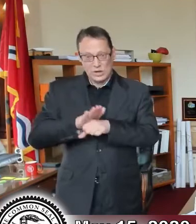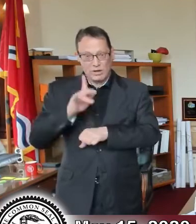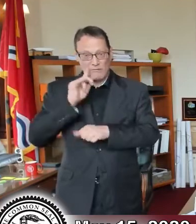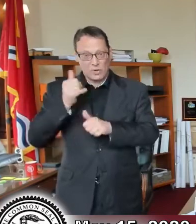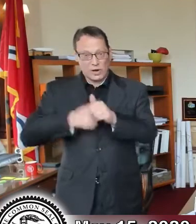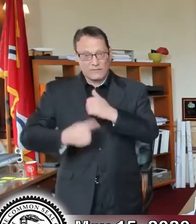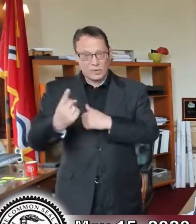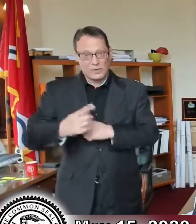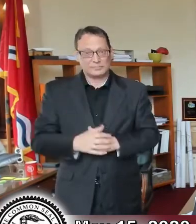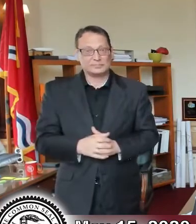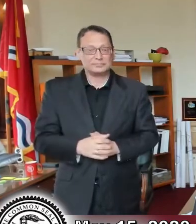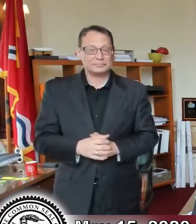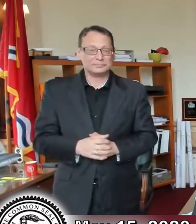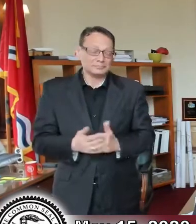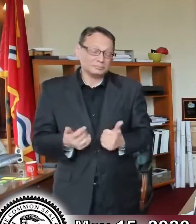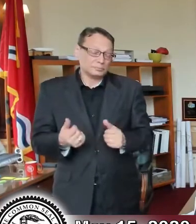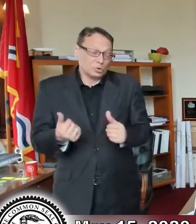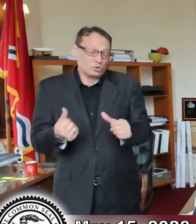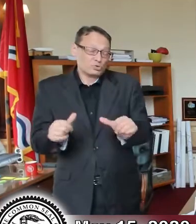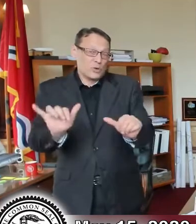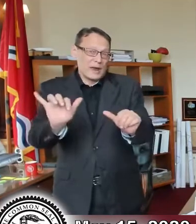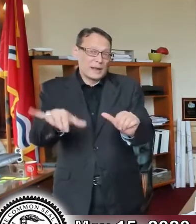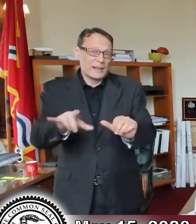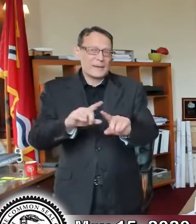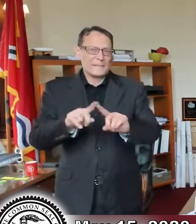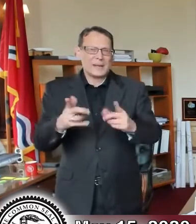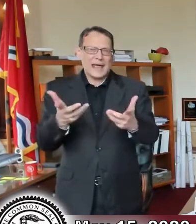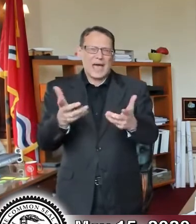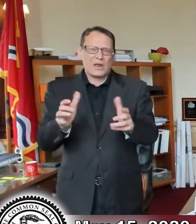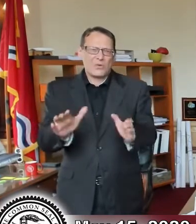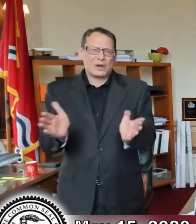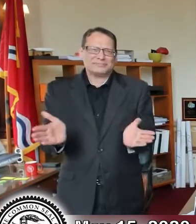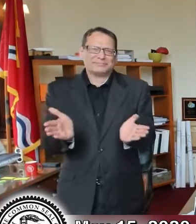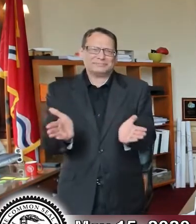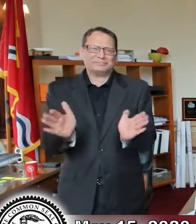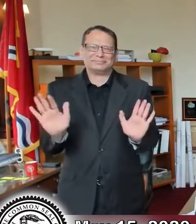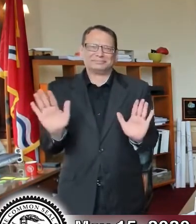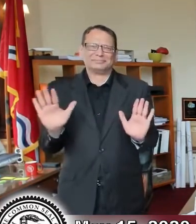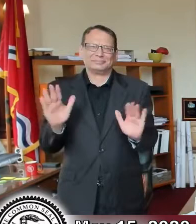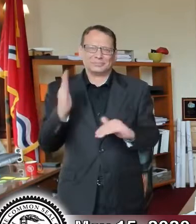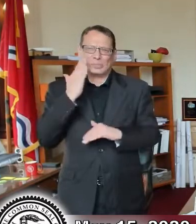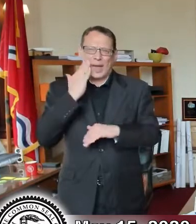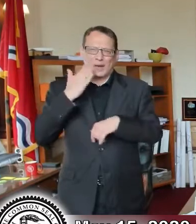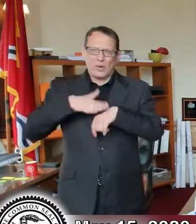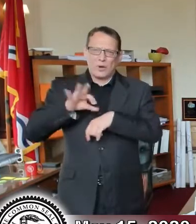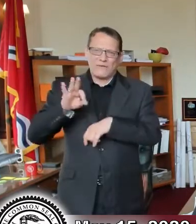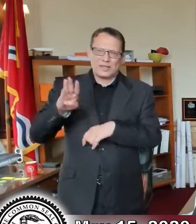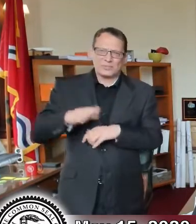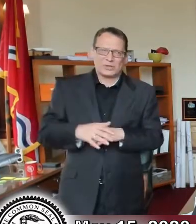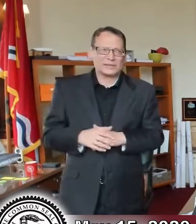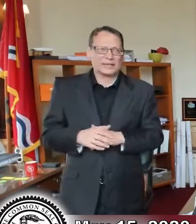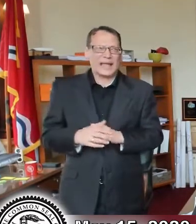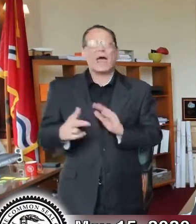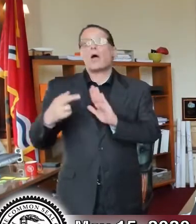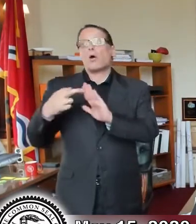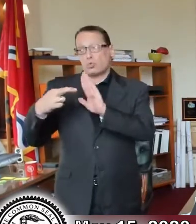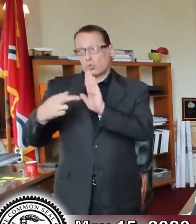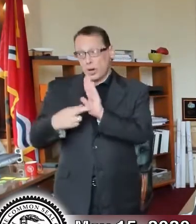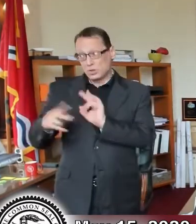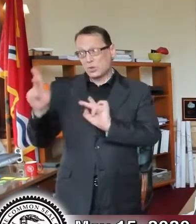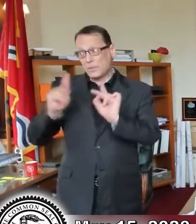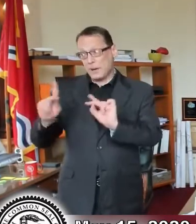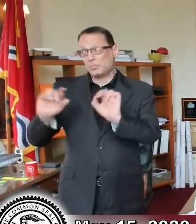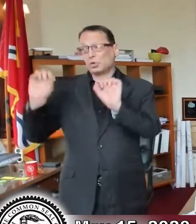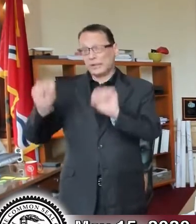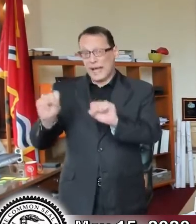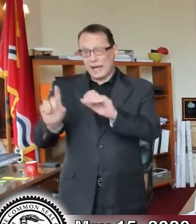So yeah, you could try that, but I don't want to promote that too much. Yeah, I know I'm on Facebook, but Registered people can show up. registered